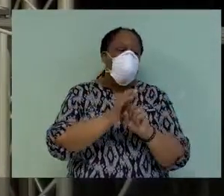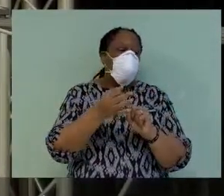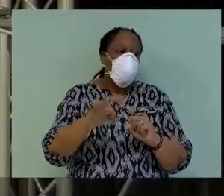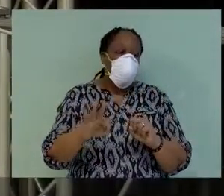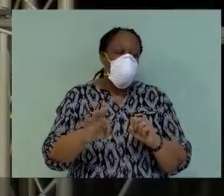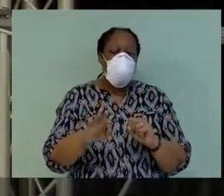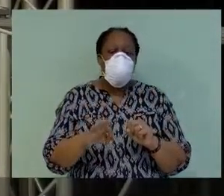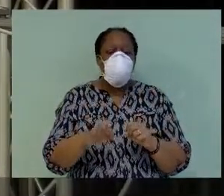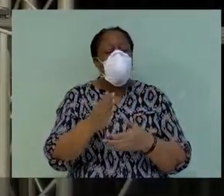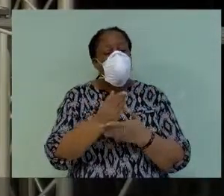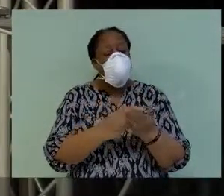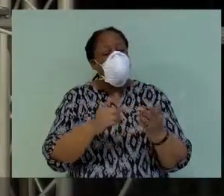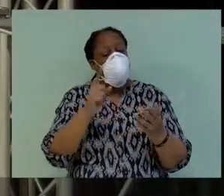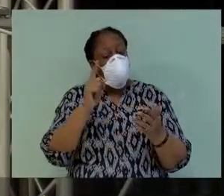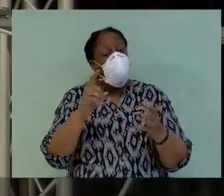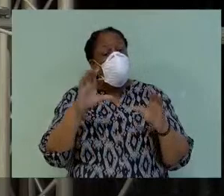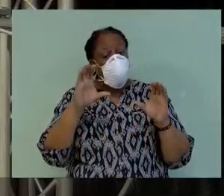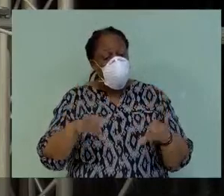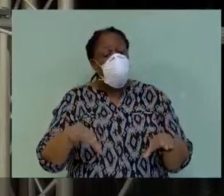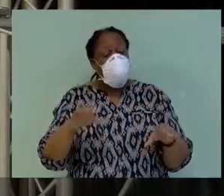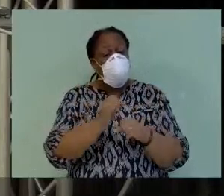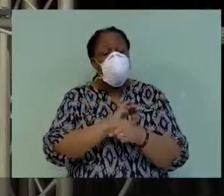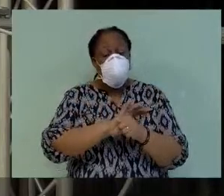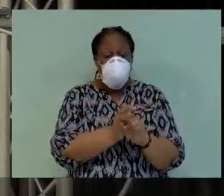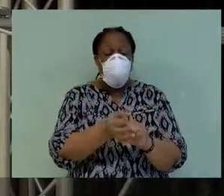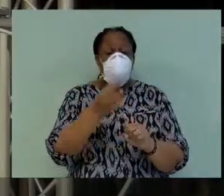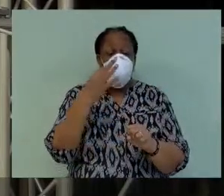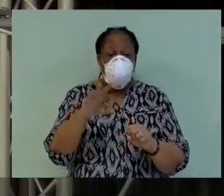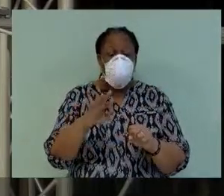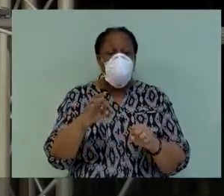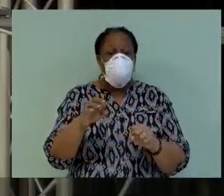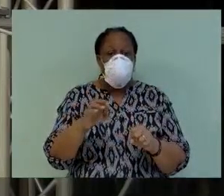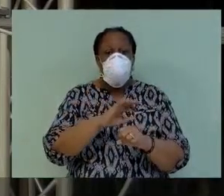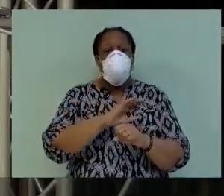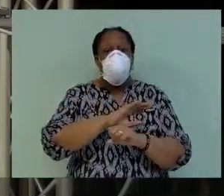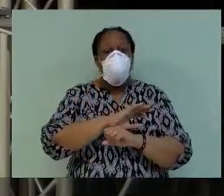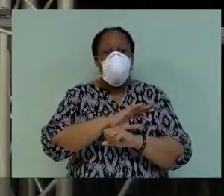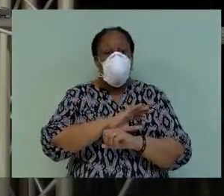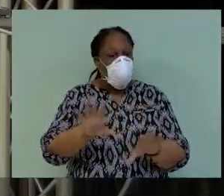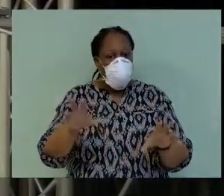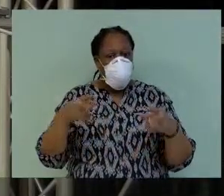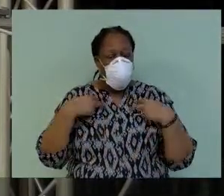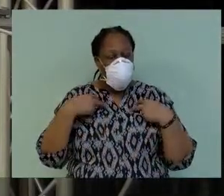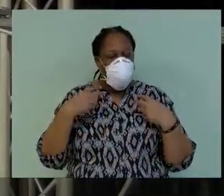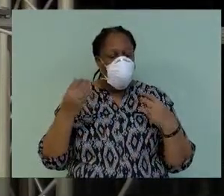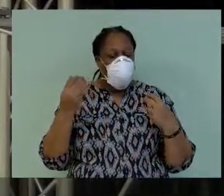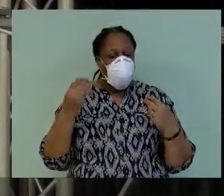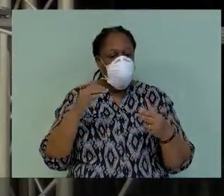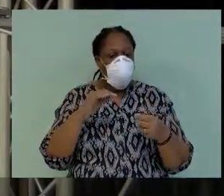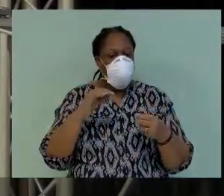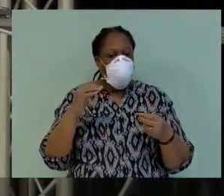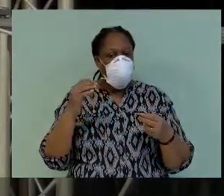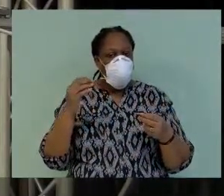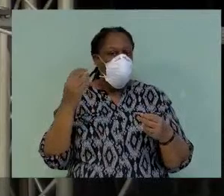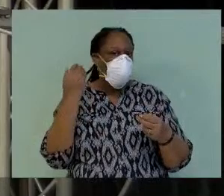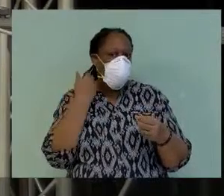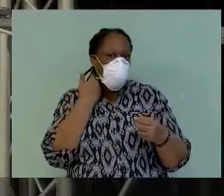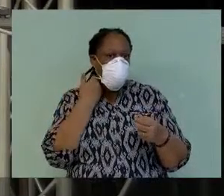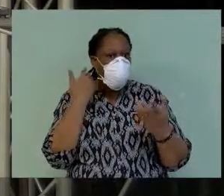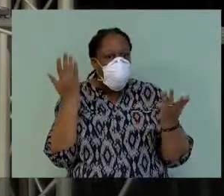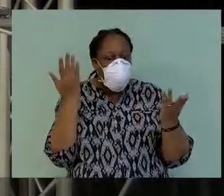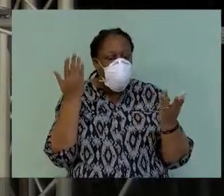can have COVID-19 and not have a fever, or doing the temperature checks will only pick up persons who have COVID-19 with a